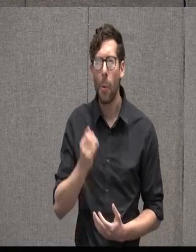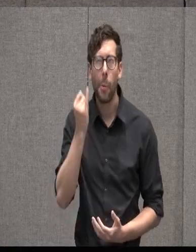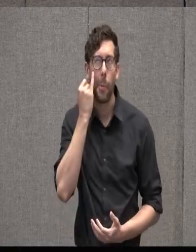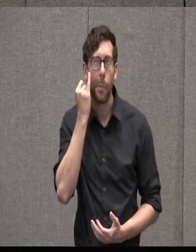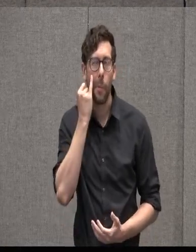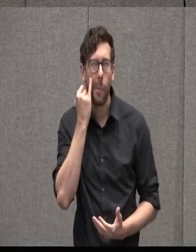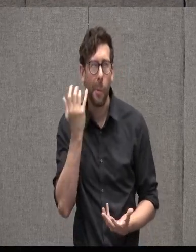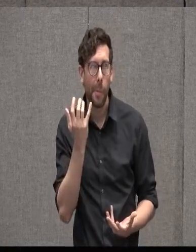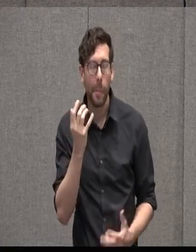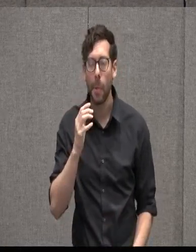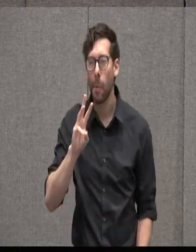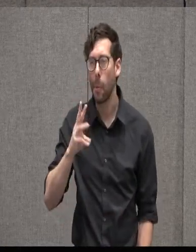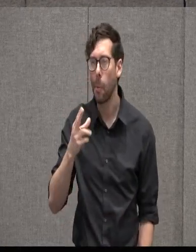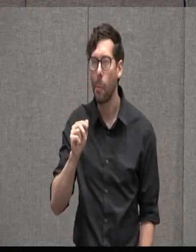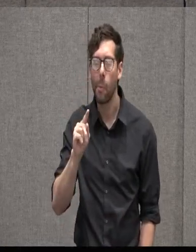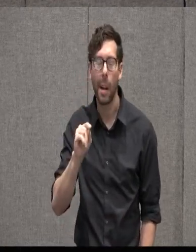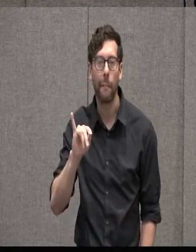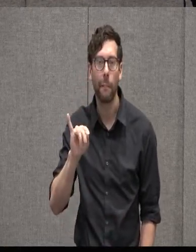that you have right now?